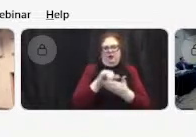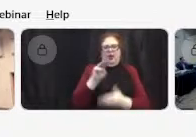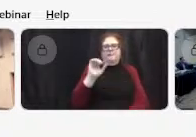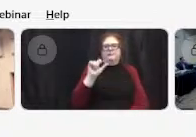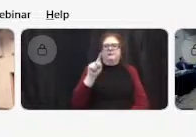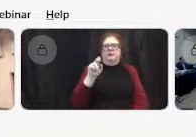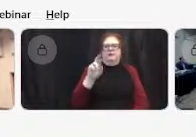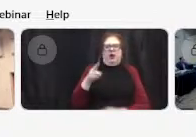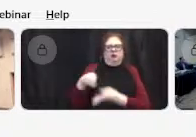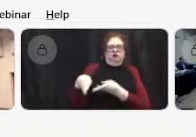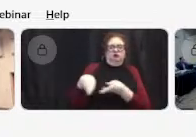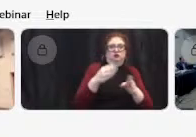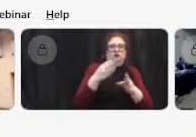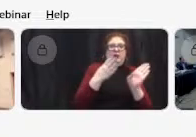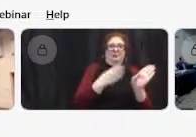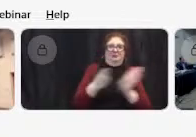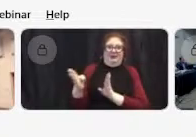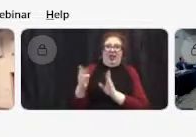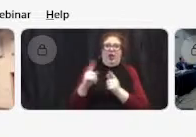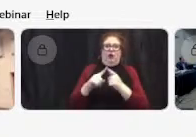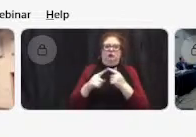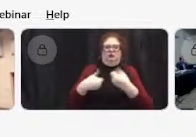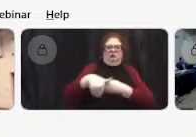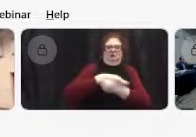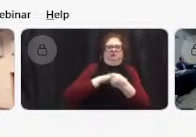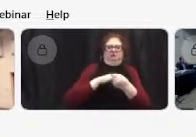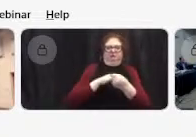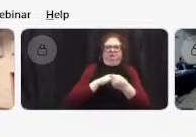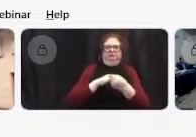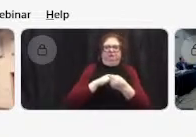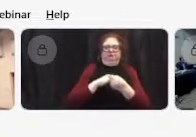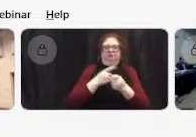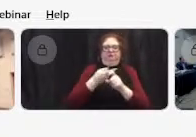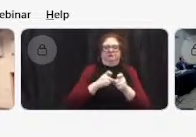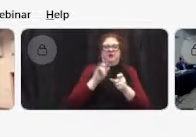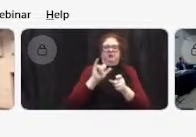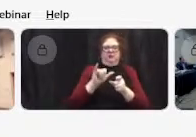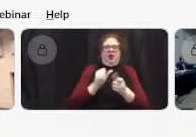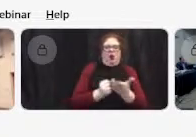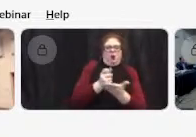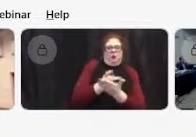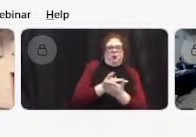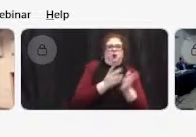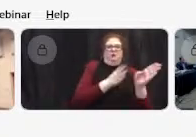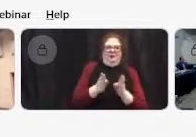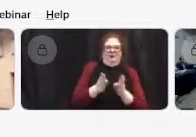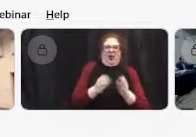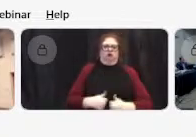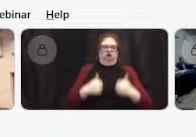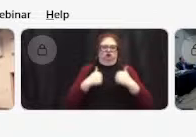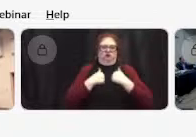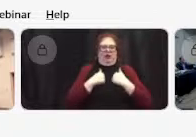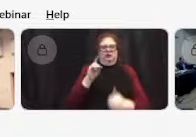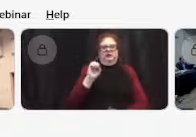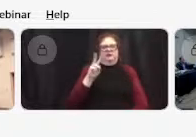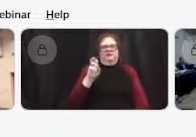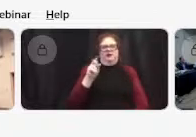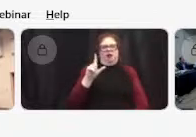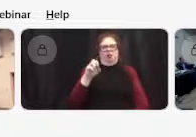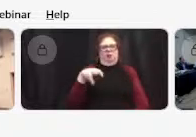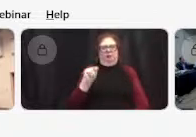Street, McKinley Street, and Alden Lane for the previously approved plan residential development file number